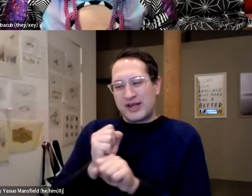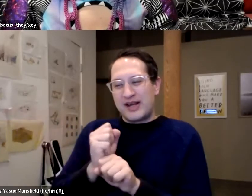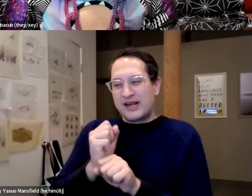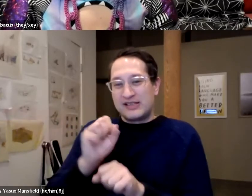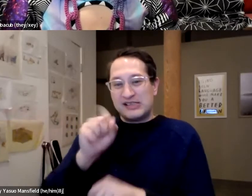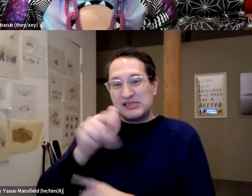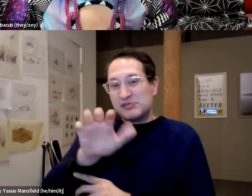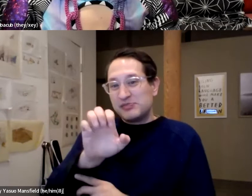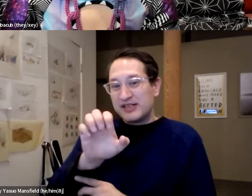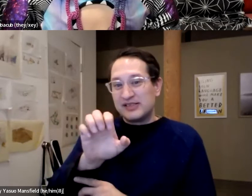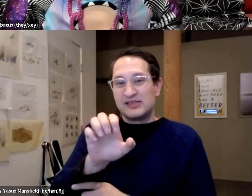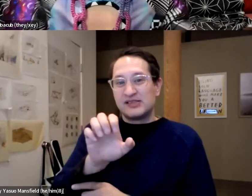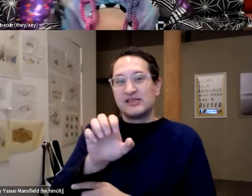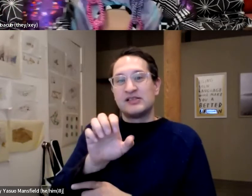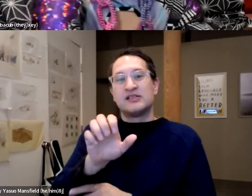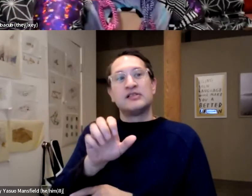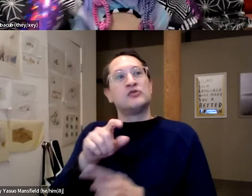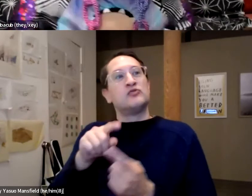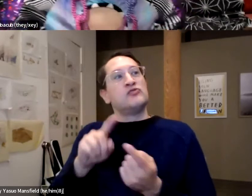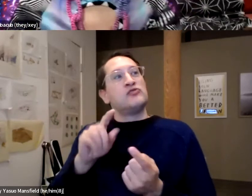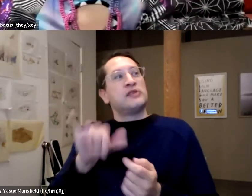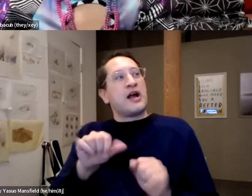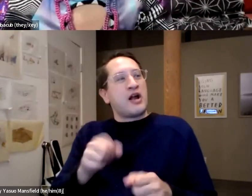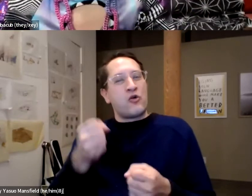to create space